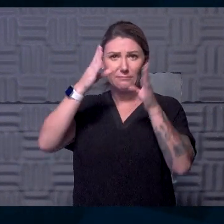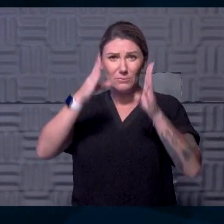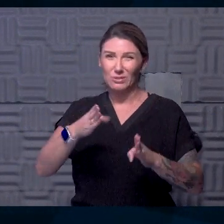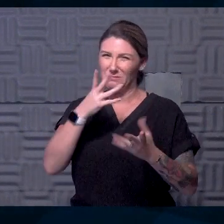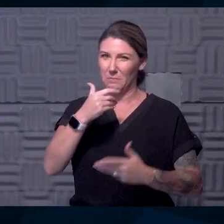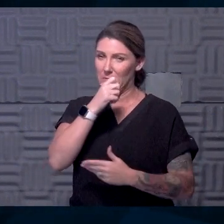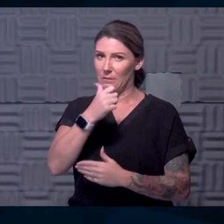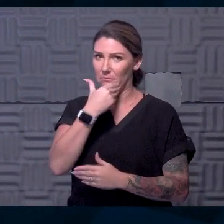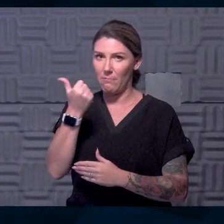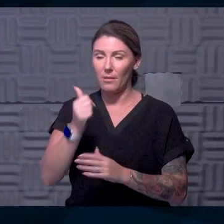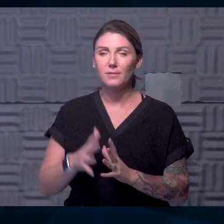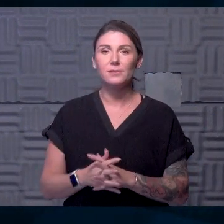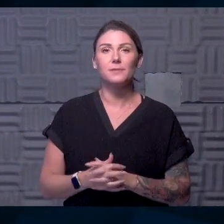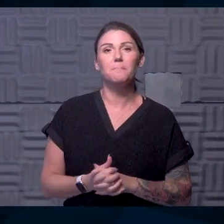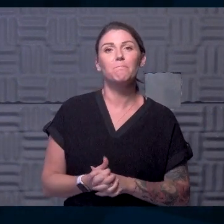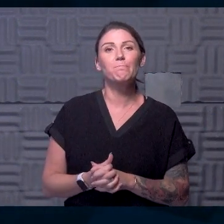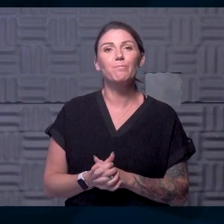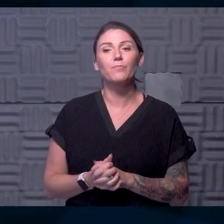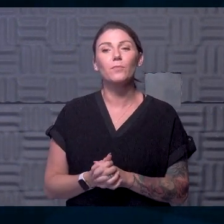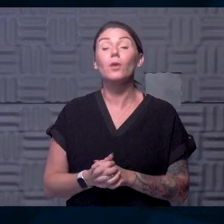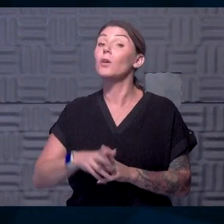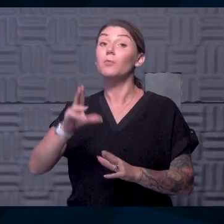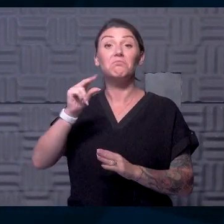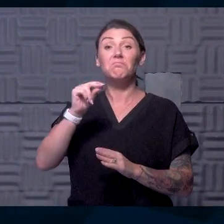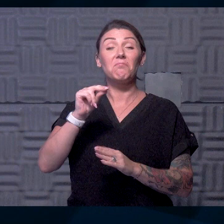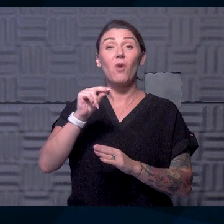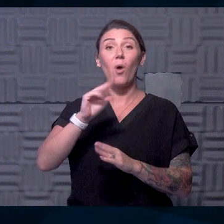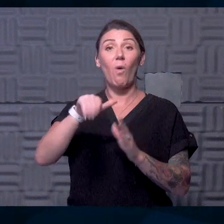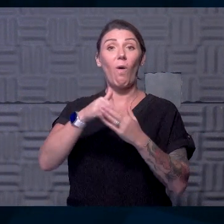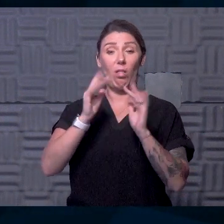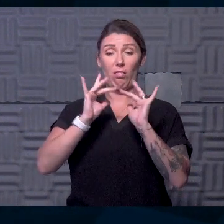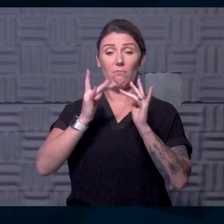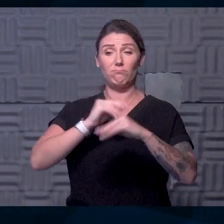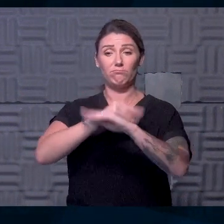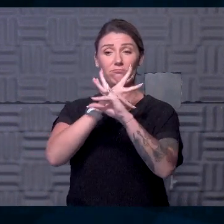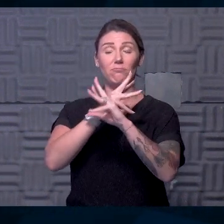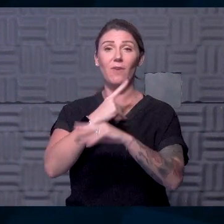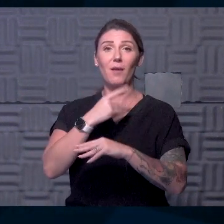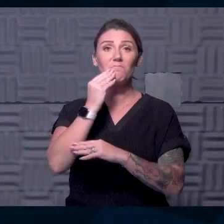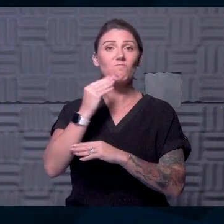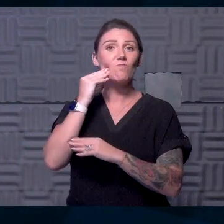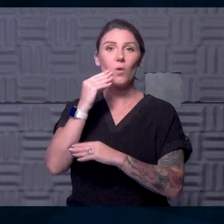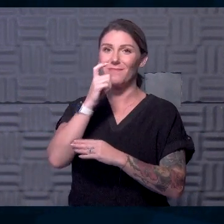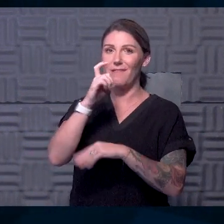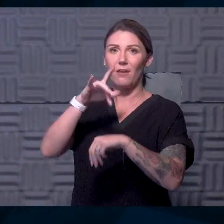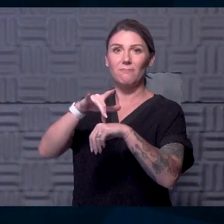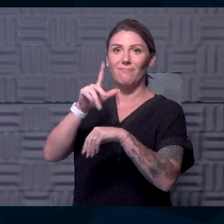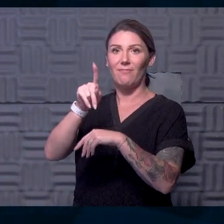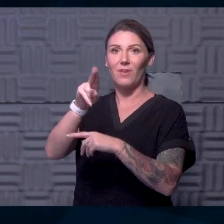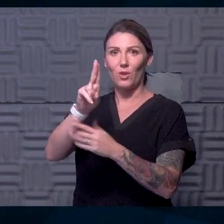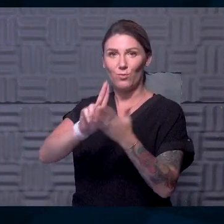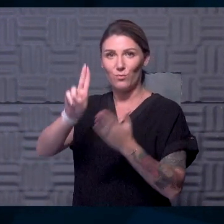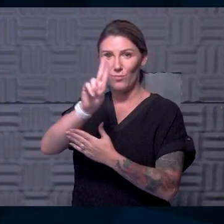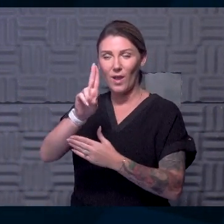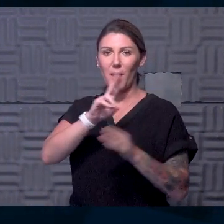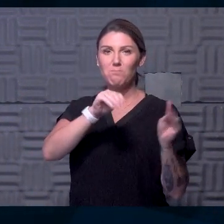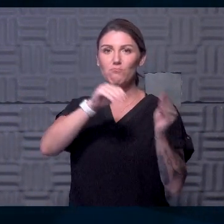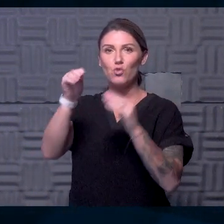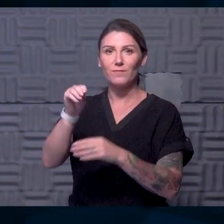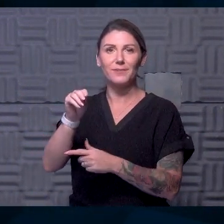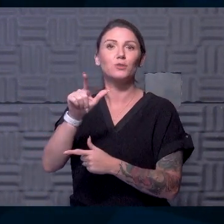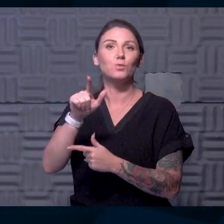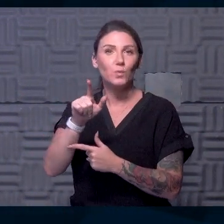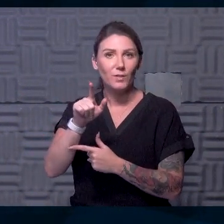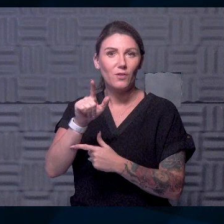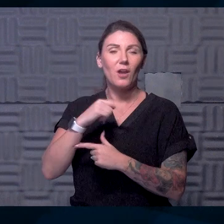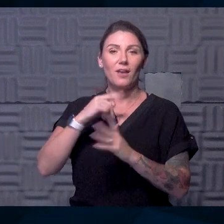plan. No, it's all online, so I'm at home. I'm not at KU yet. I move in the 21st. I actually